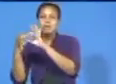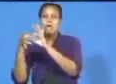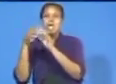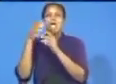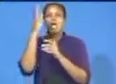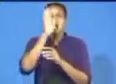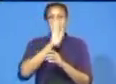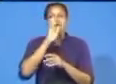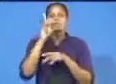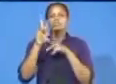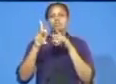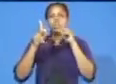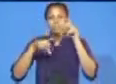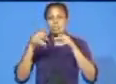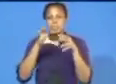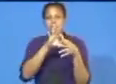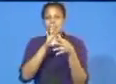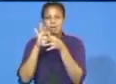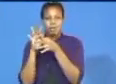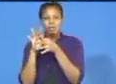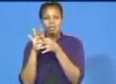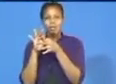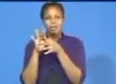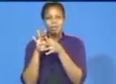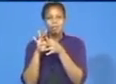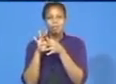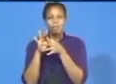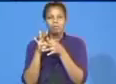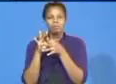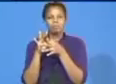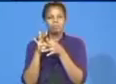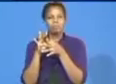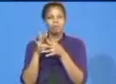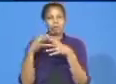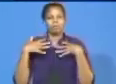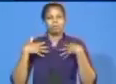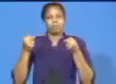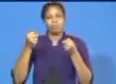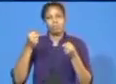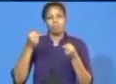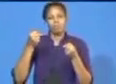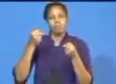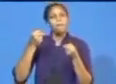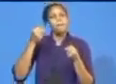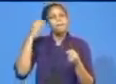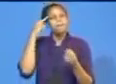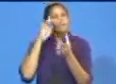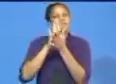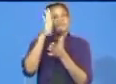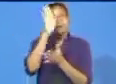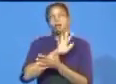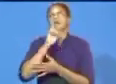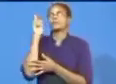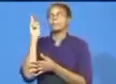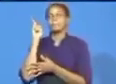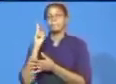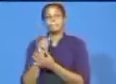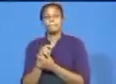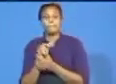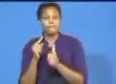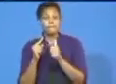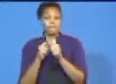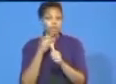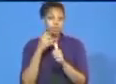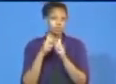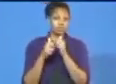non-negotiable surrender to the will of God. So the first issue in a